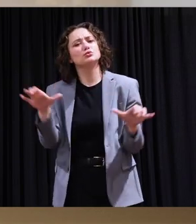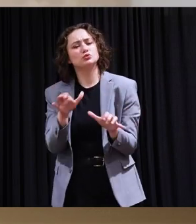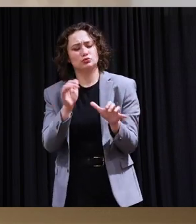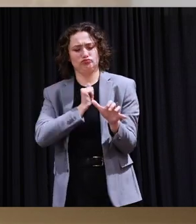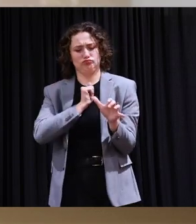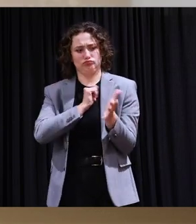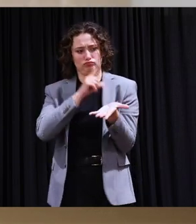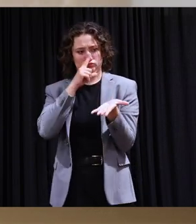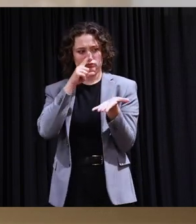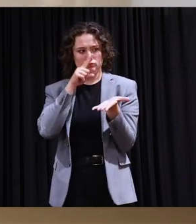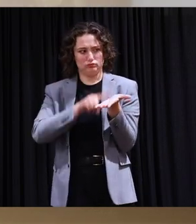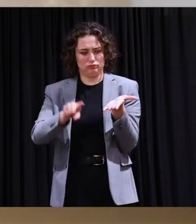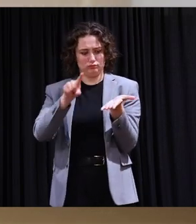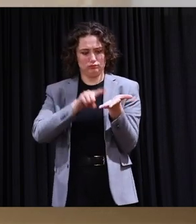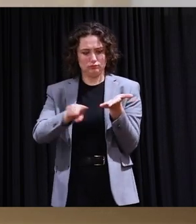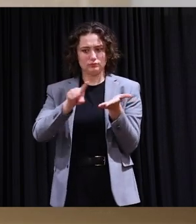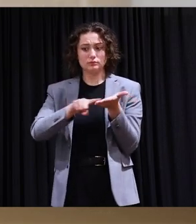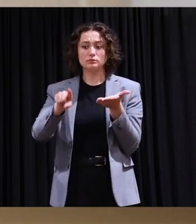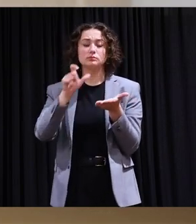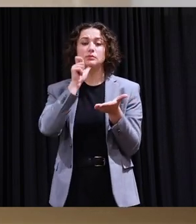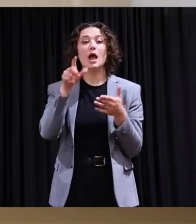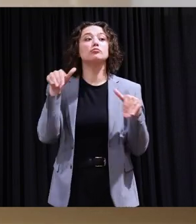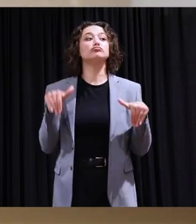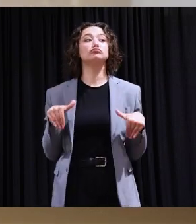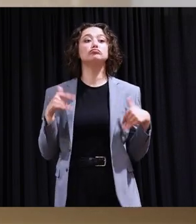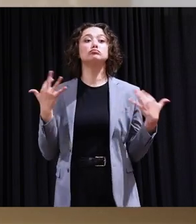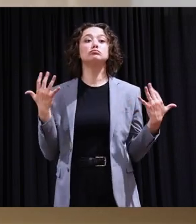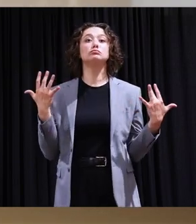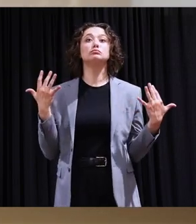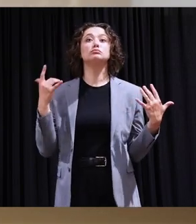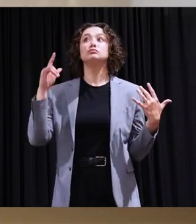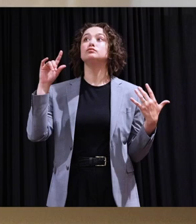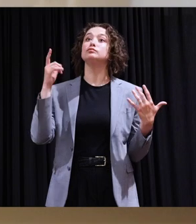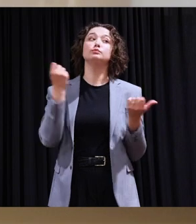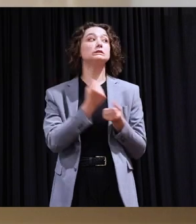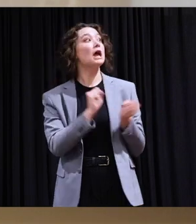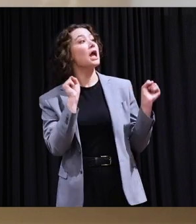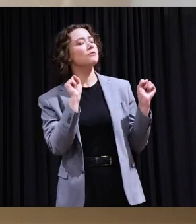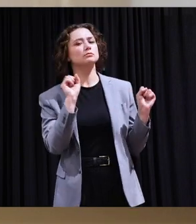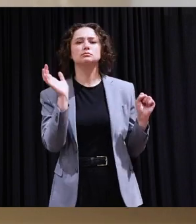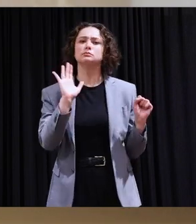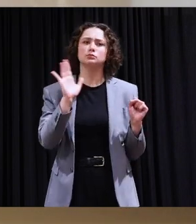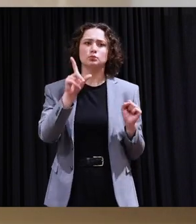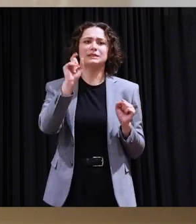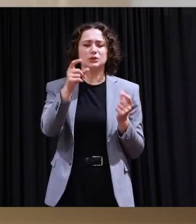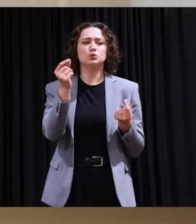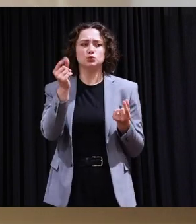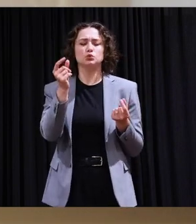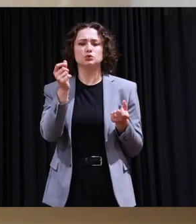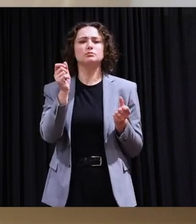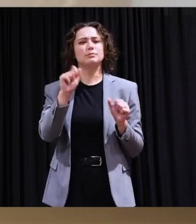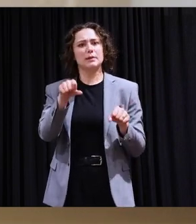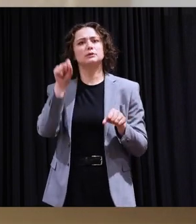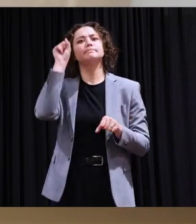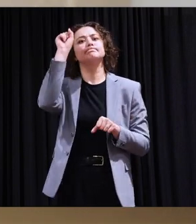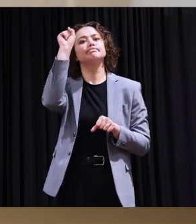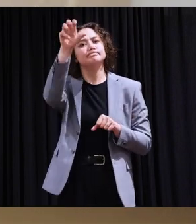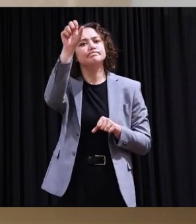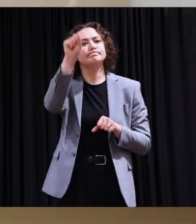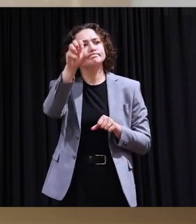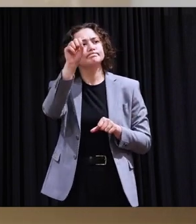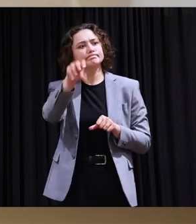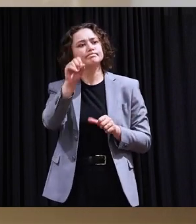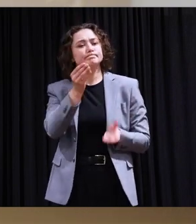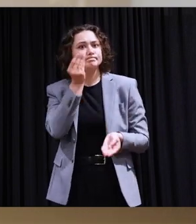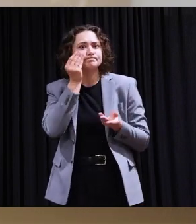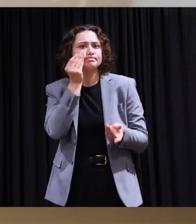just about waiting for somebody to come save us, but we need to be able to provide facts as well as